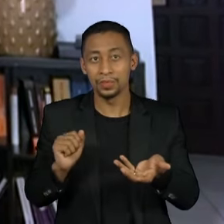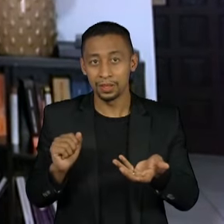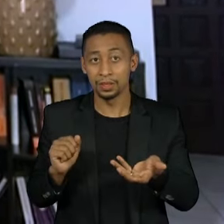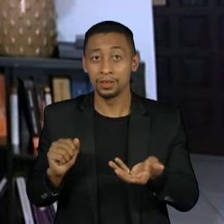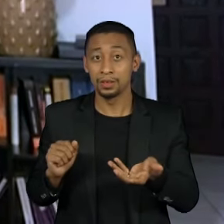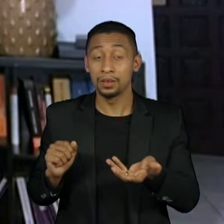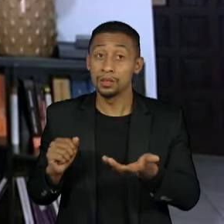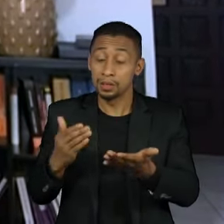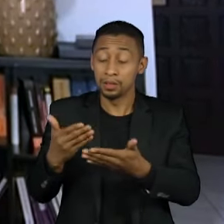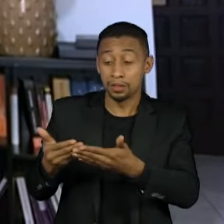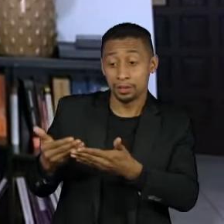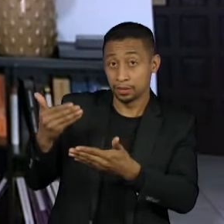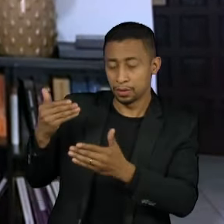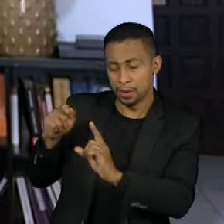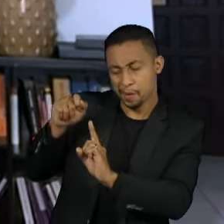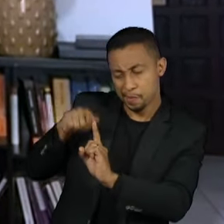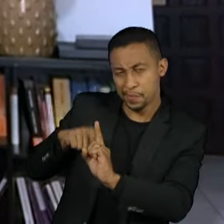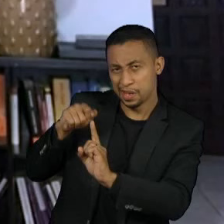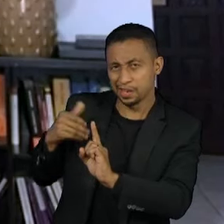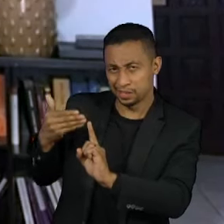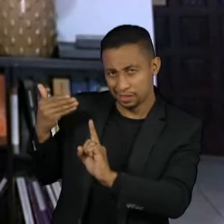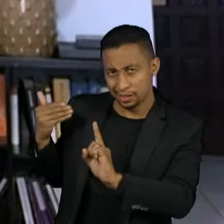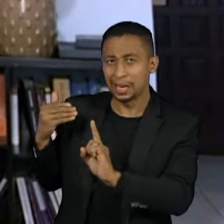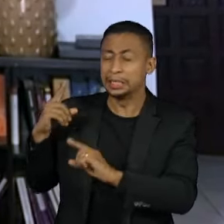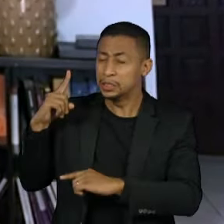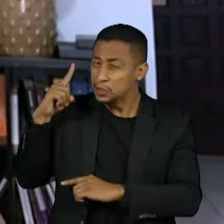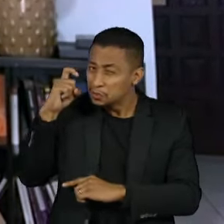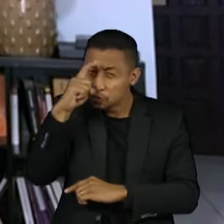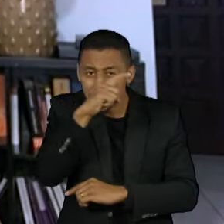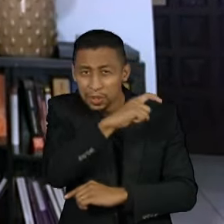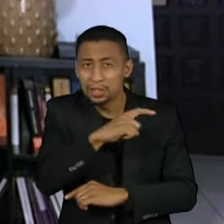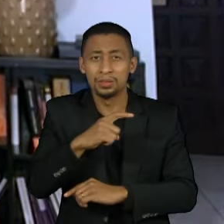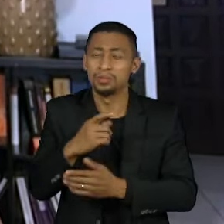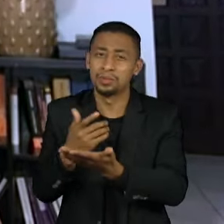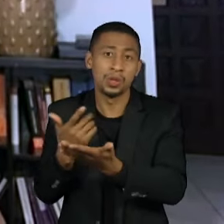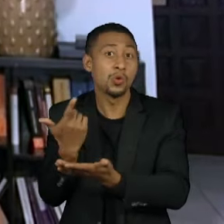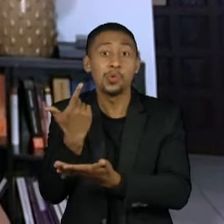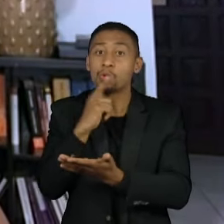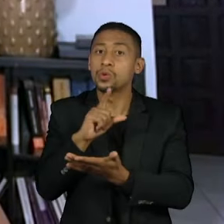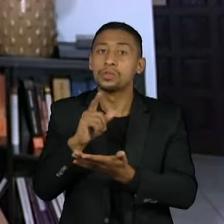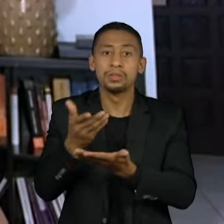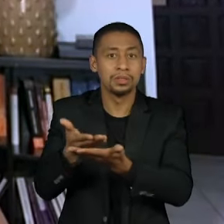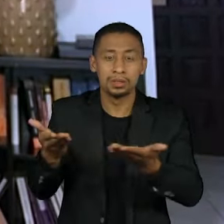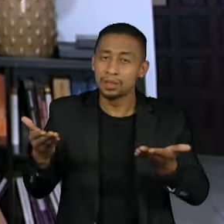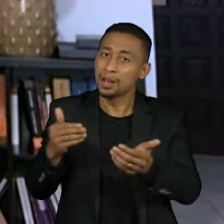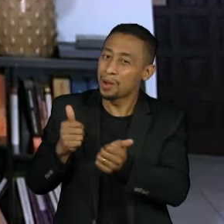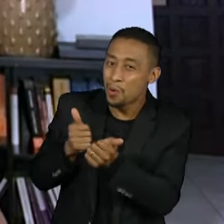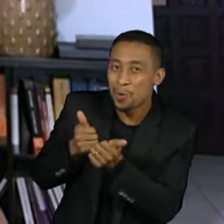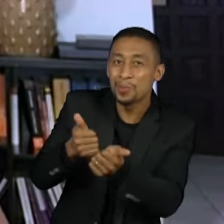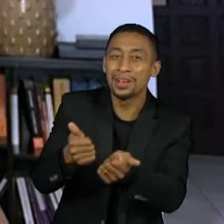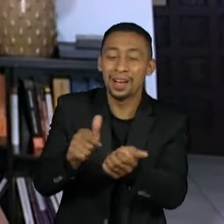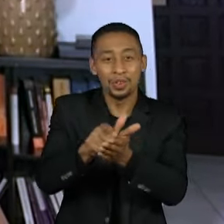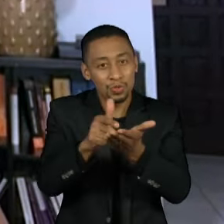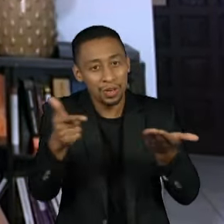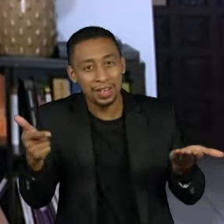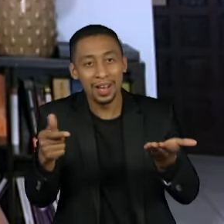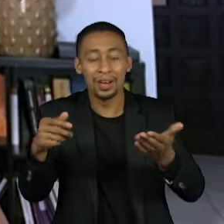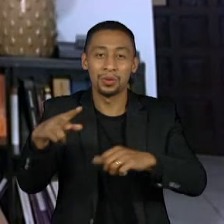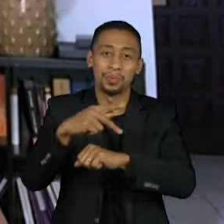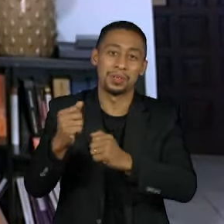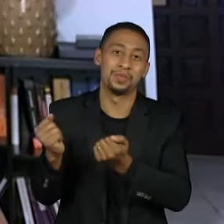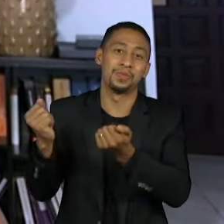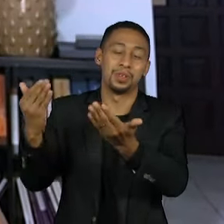Because the past few months have been difficult for me, I haven't really followed world news in the way that I usually do. And